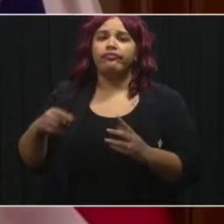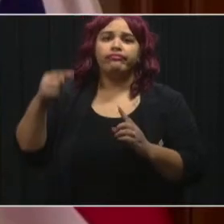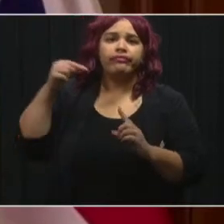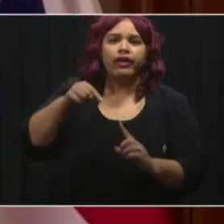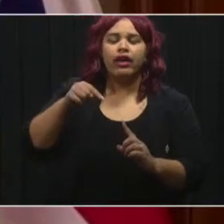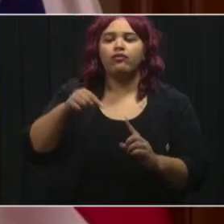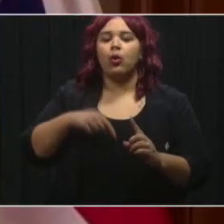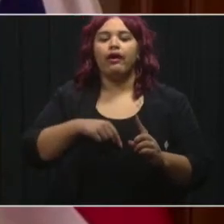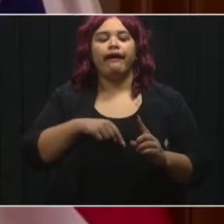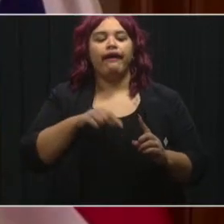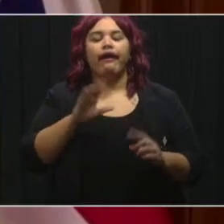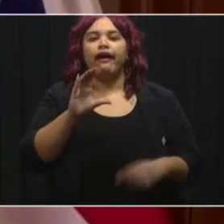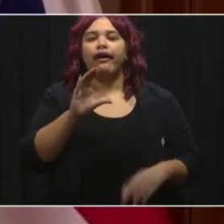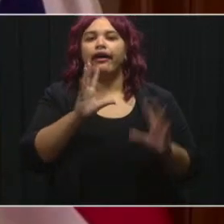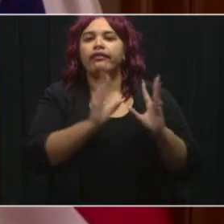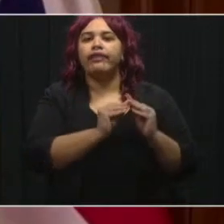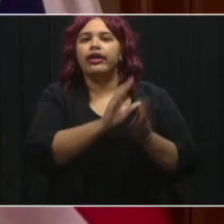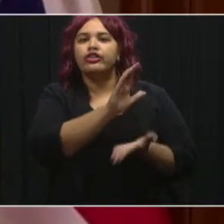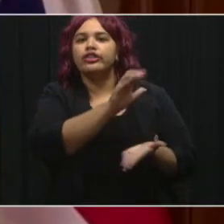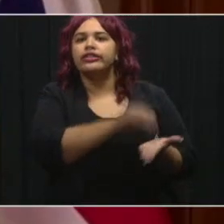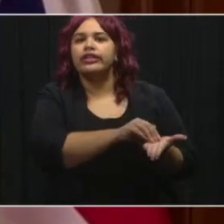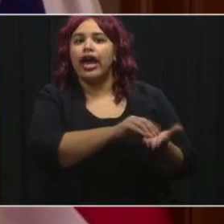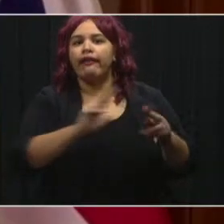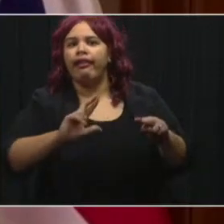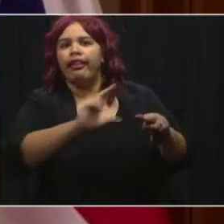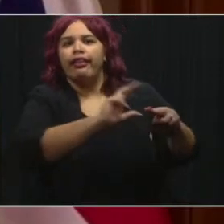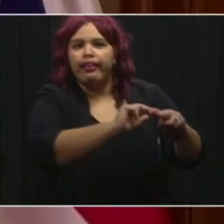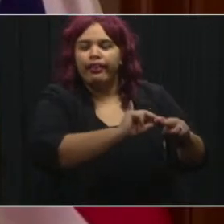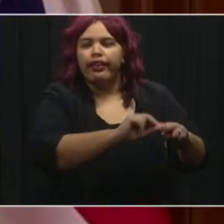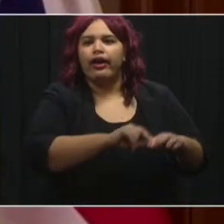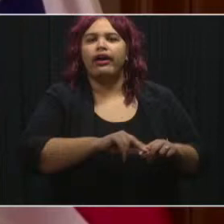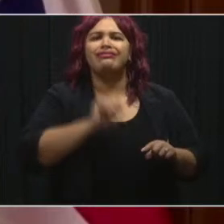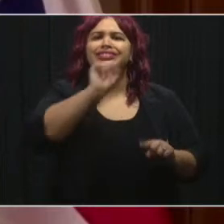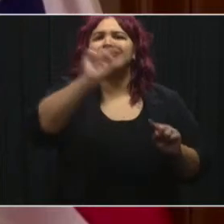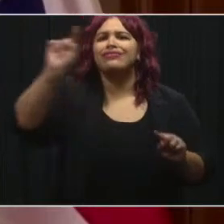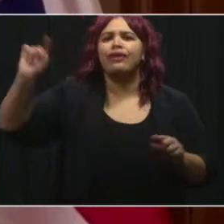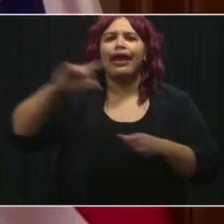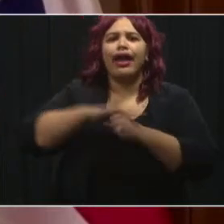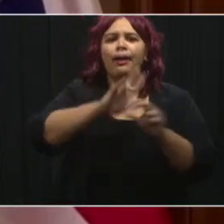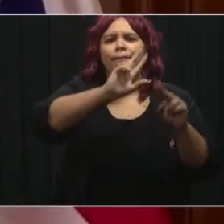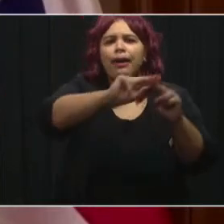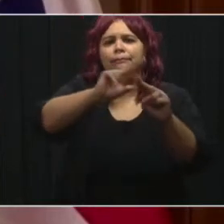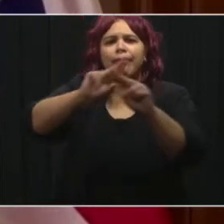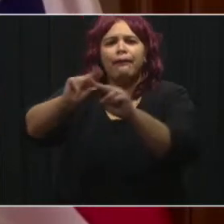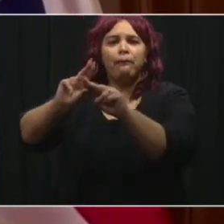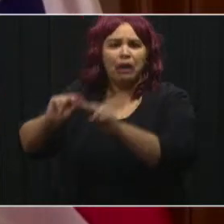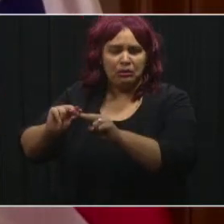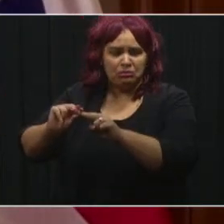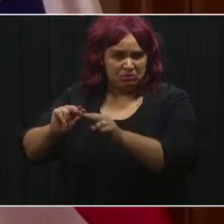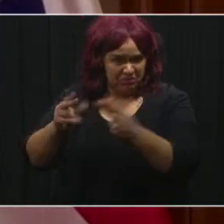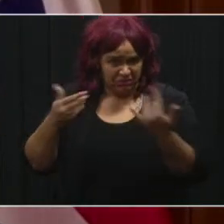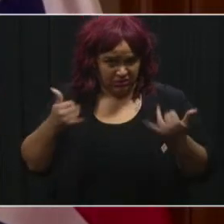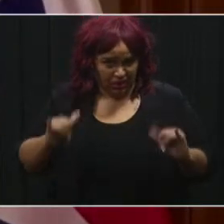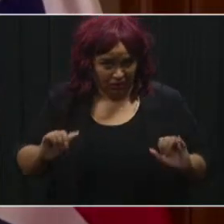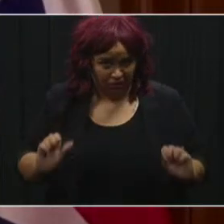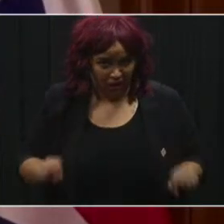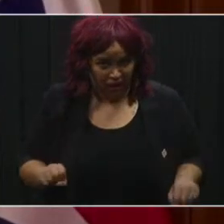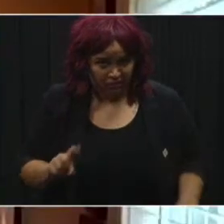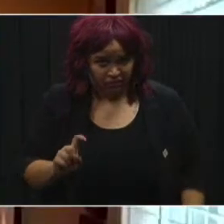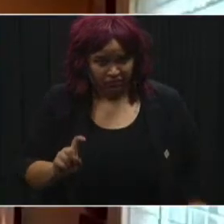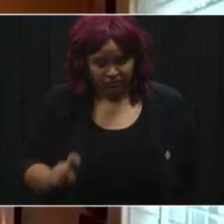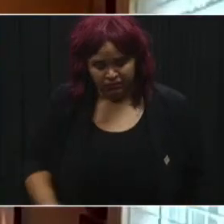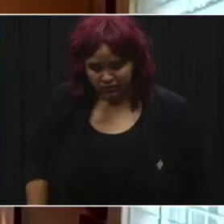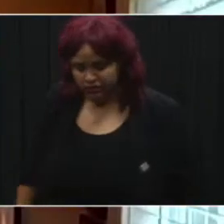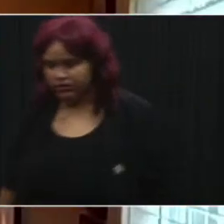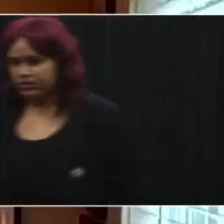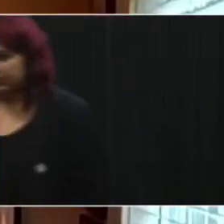an answer to that question. You know, the challenge is different at this time than it was back when we were all